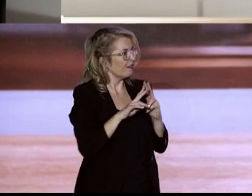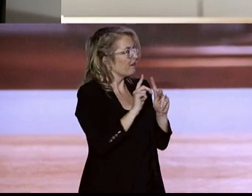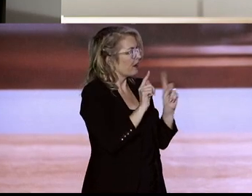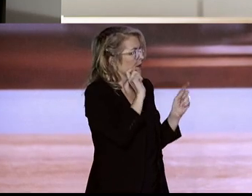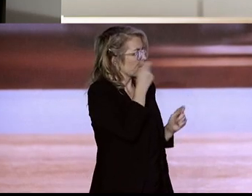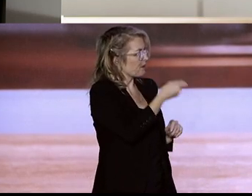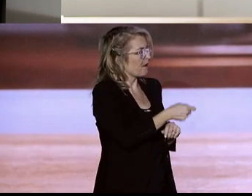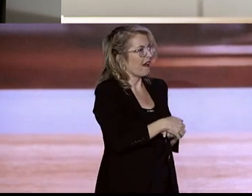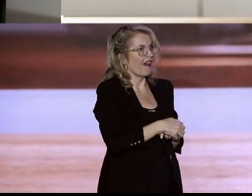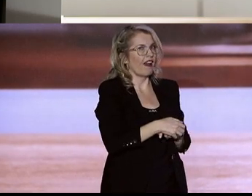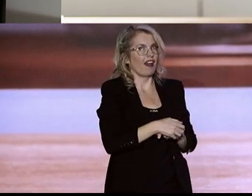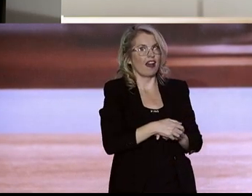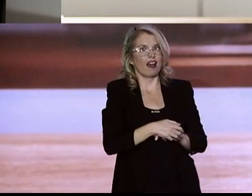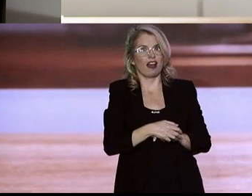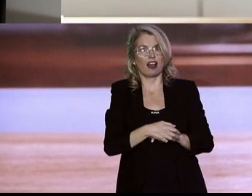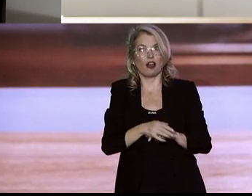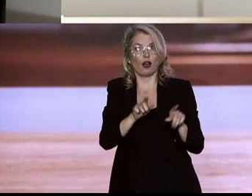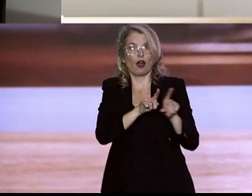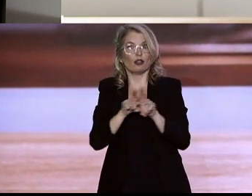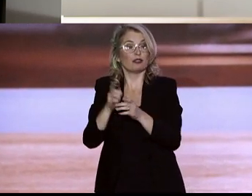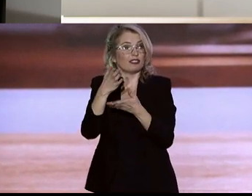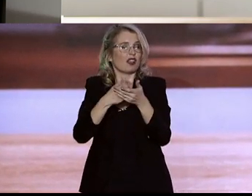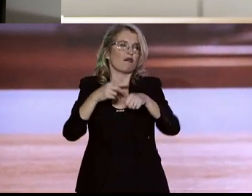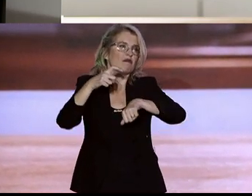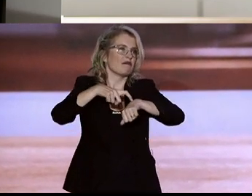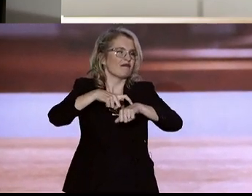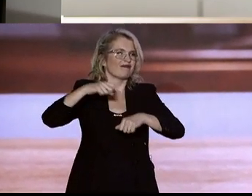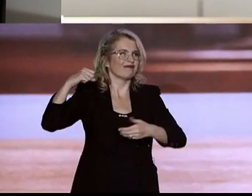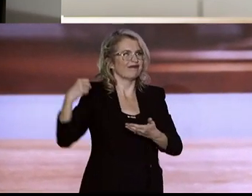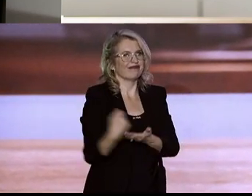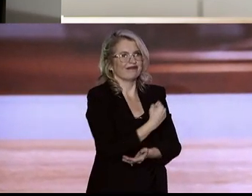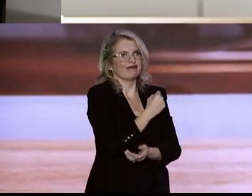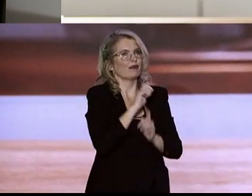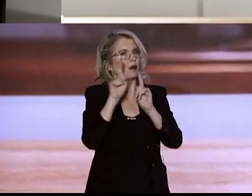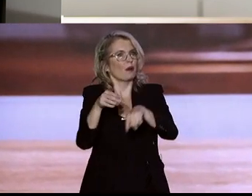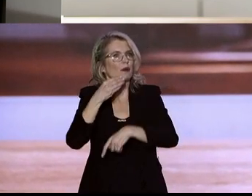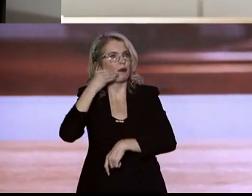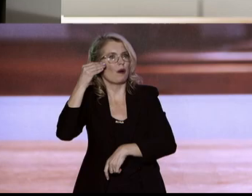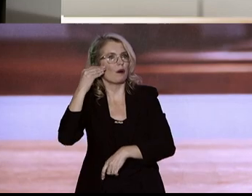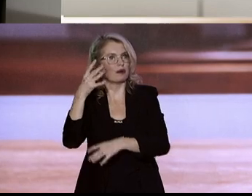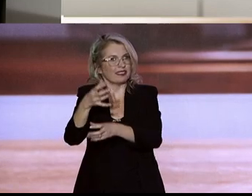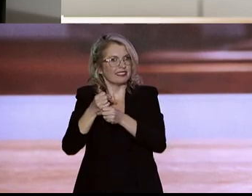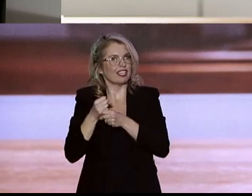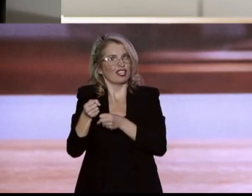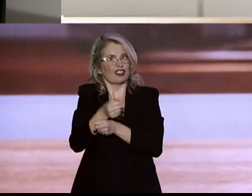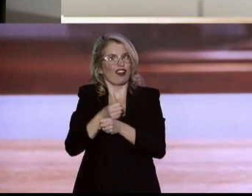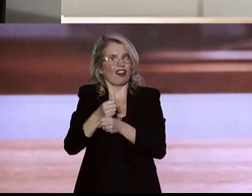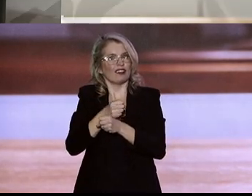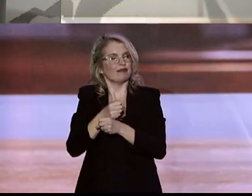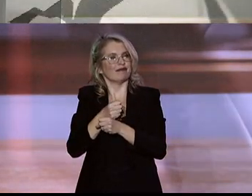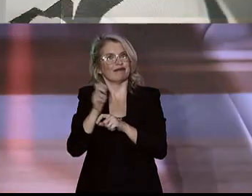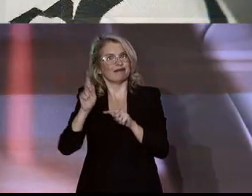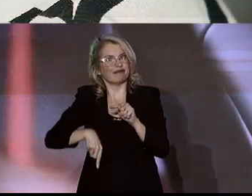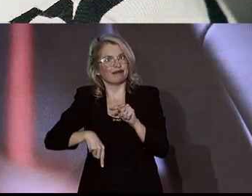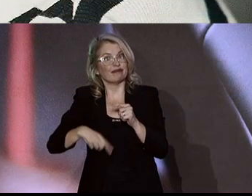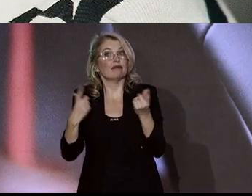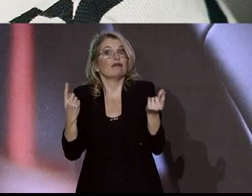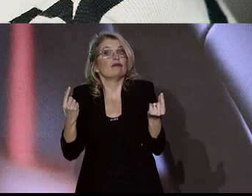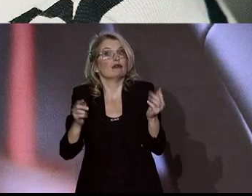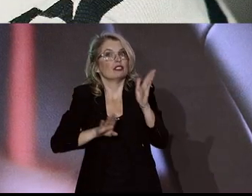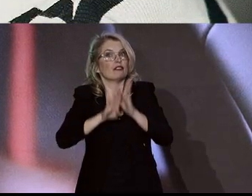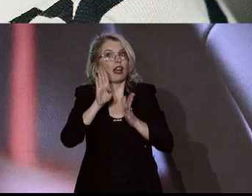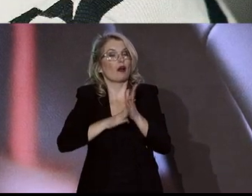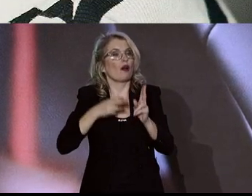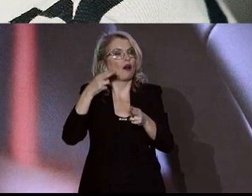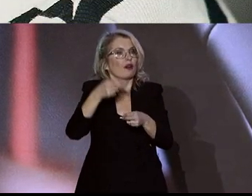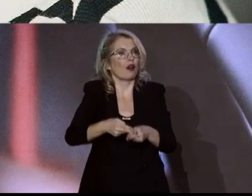cool. But also for times when you can't make it home for refreshment, we are